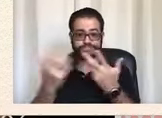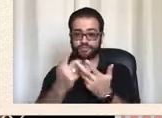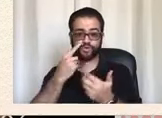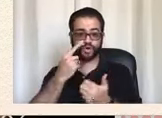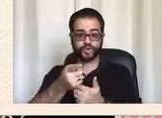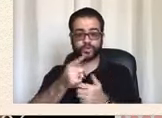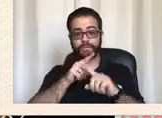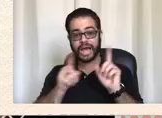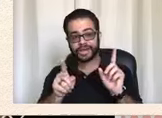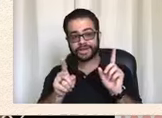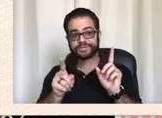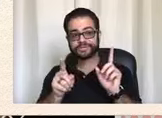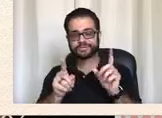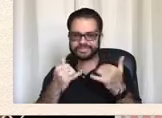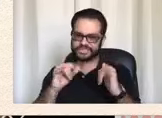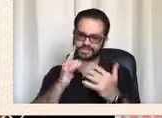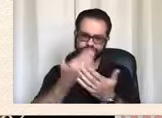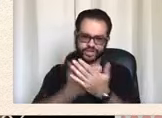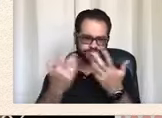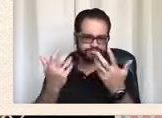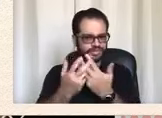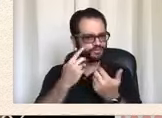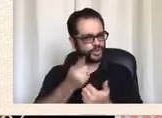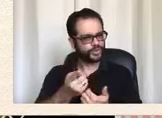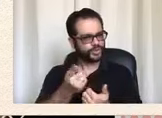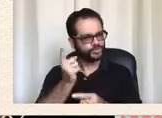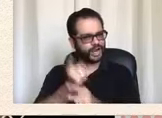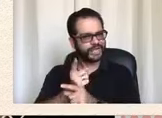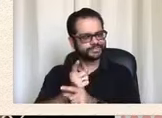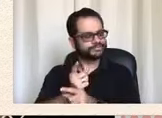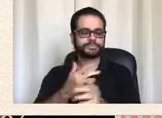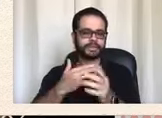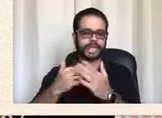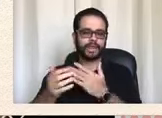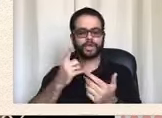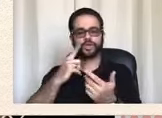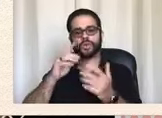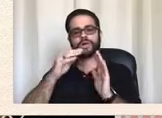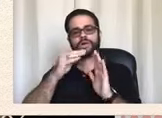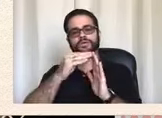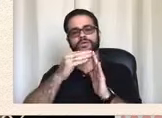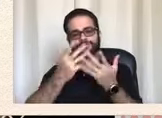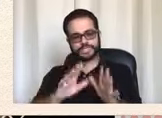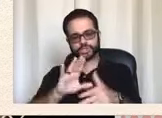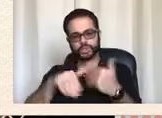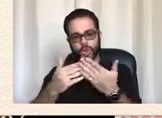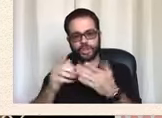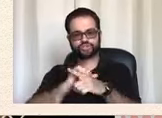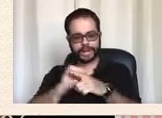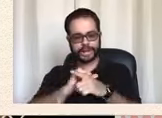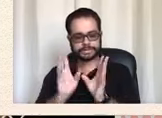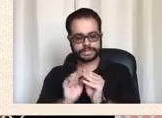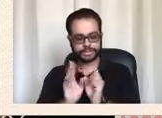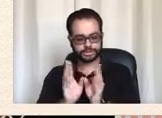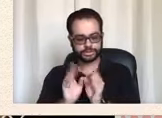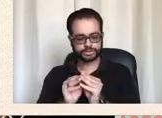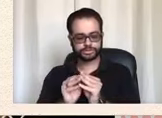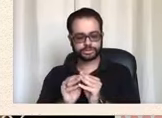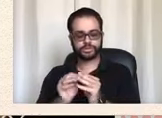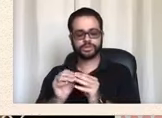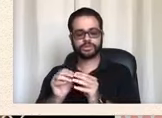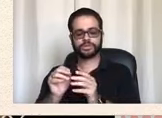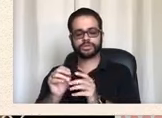they are for you, right? Anyway, so you're going to complete the series of trainings, the sessions. State-of-the-art national